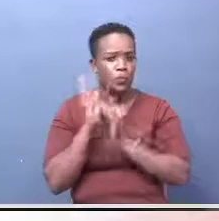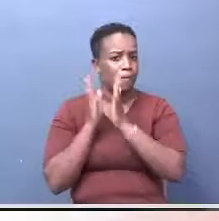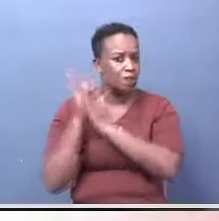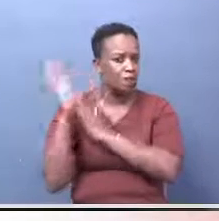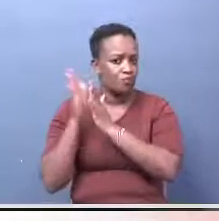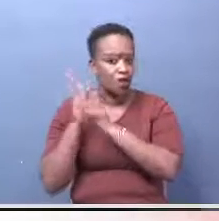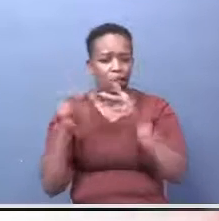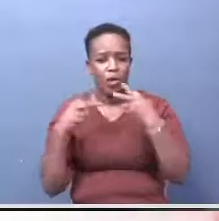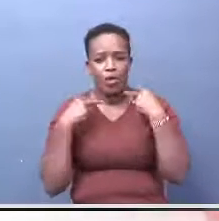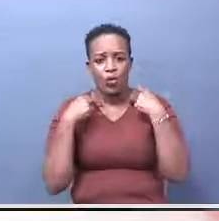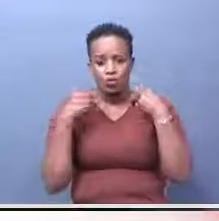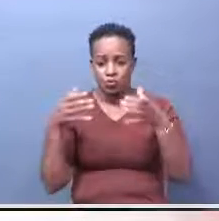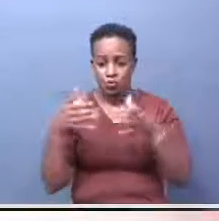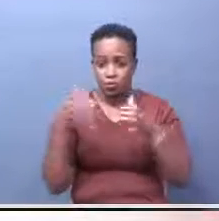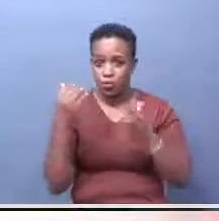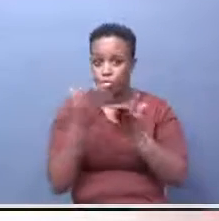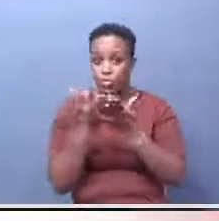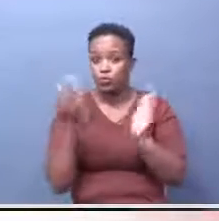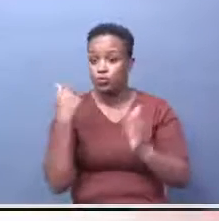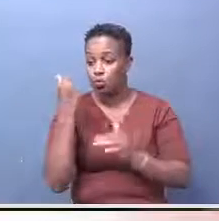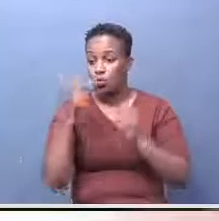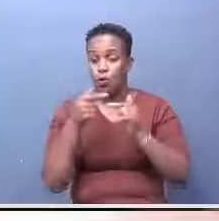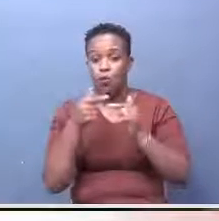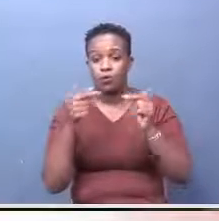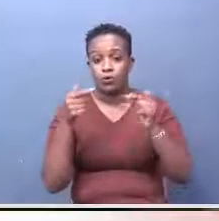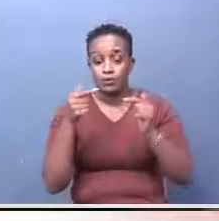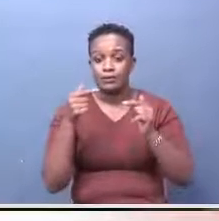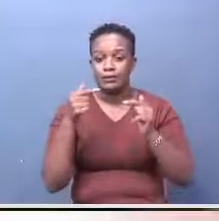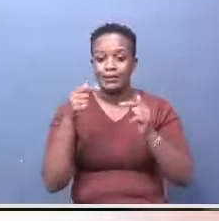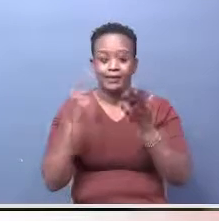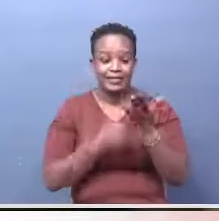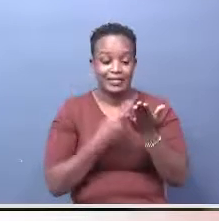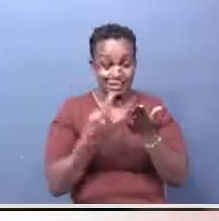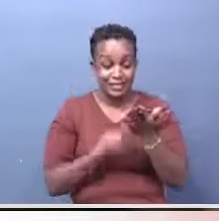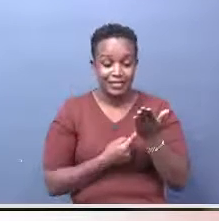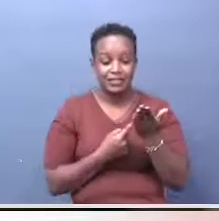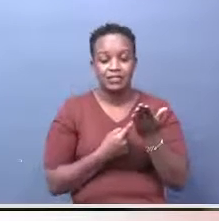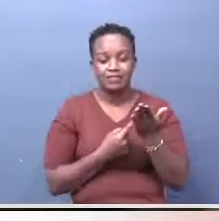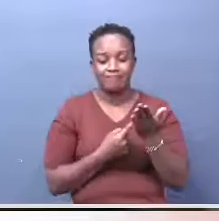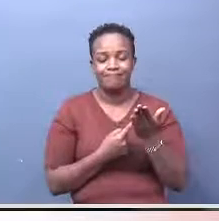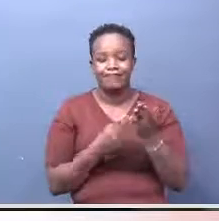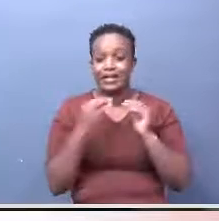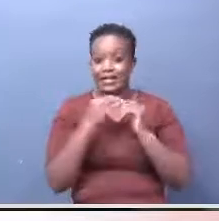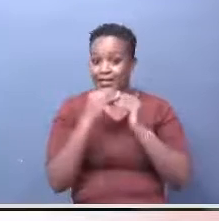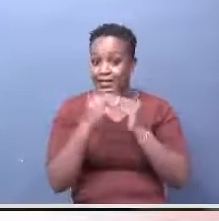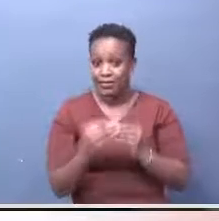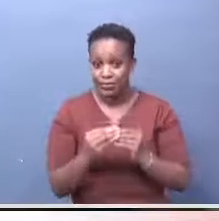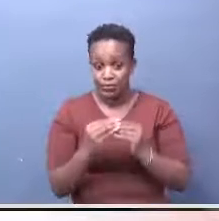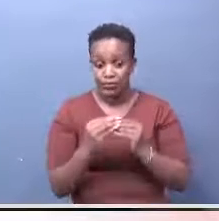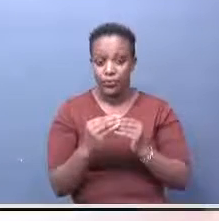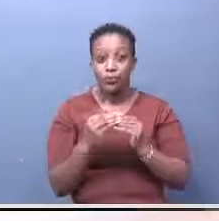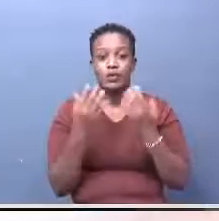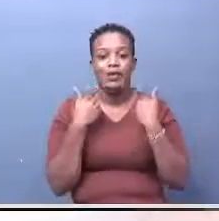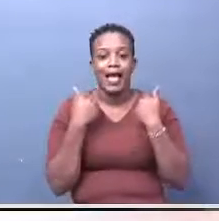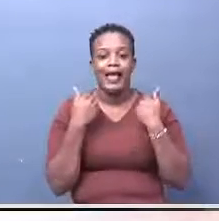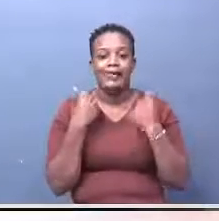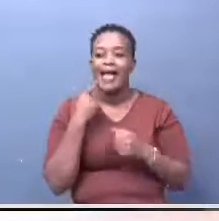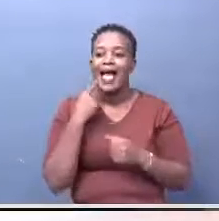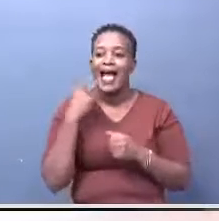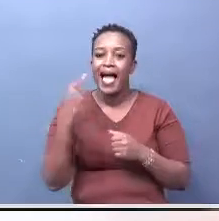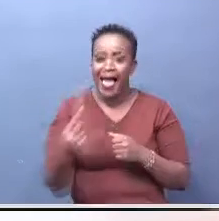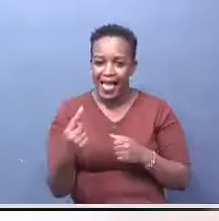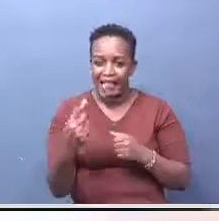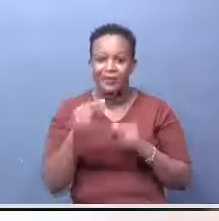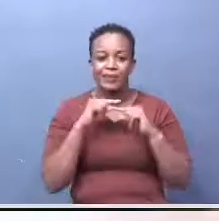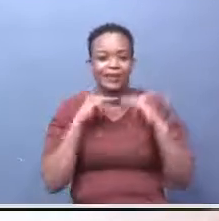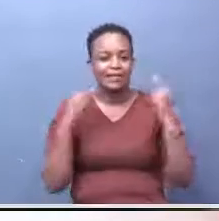gallows, where those who opposed the British system were maimed by being hanged, saw over 100 interdenominational preachers